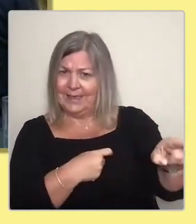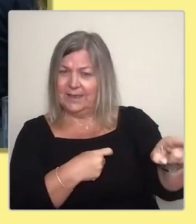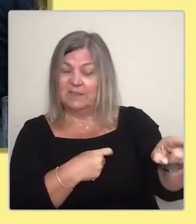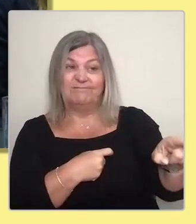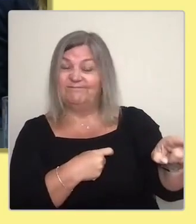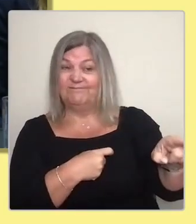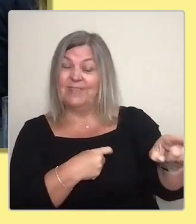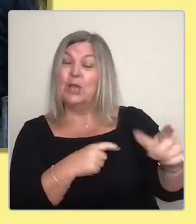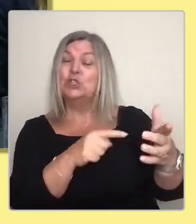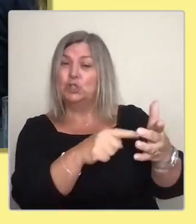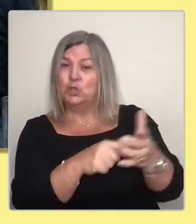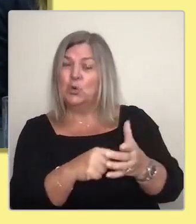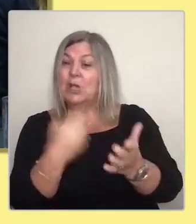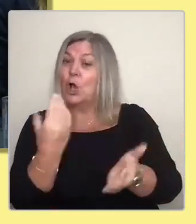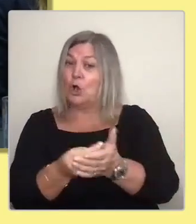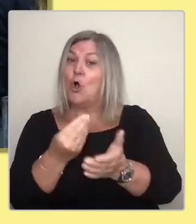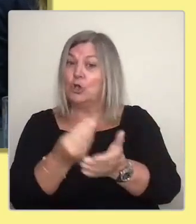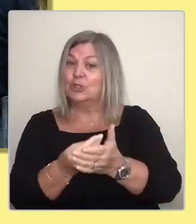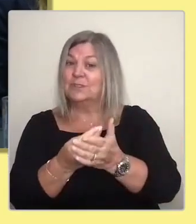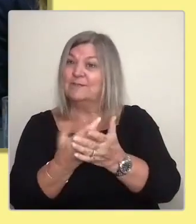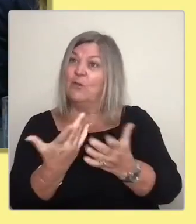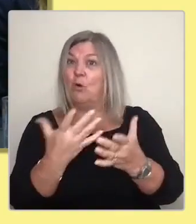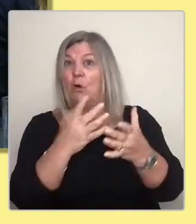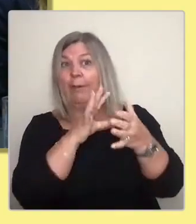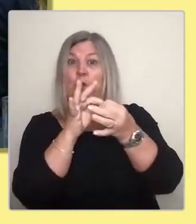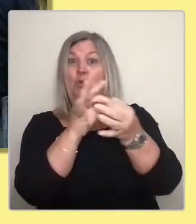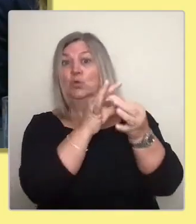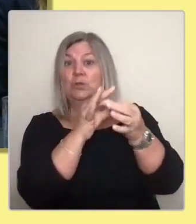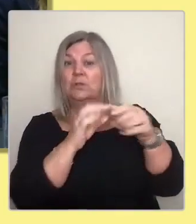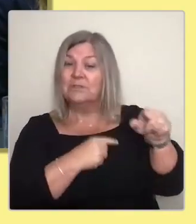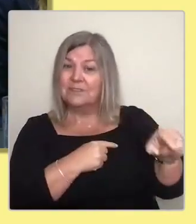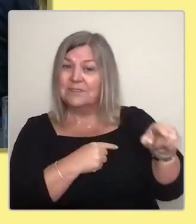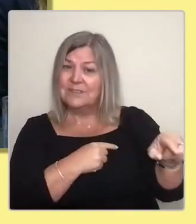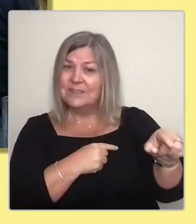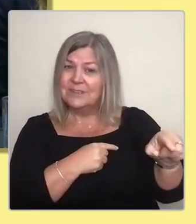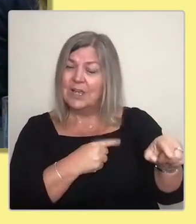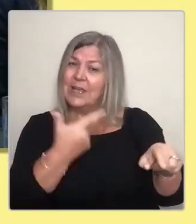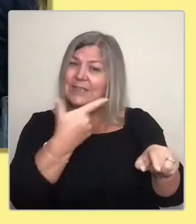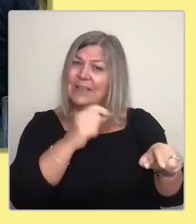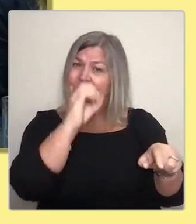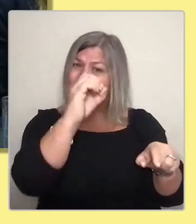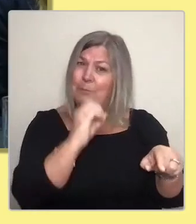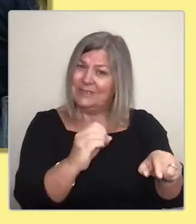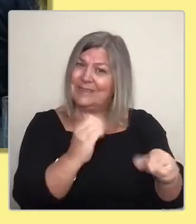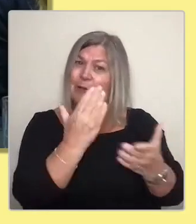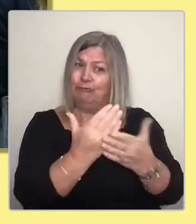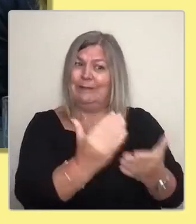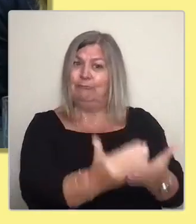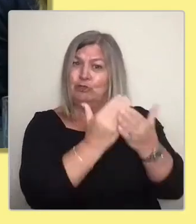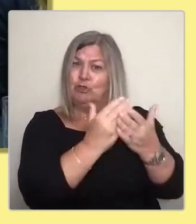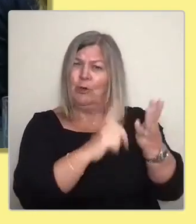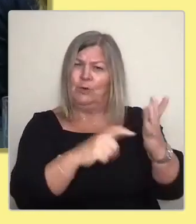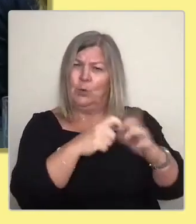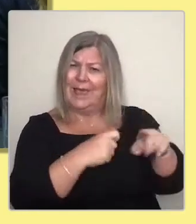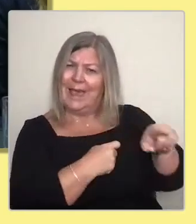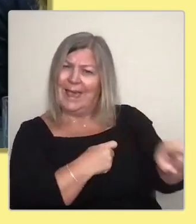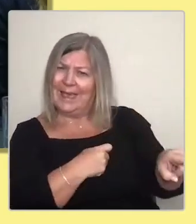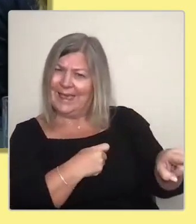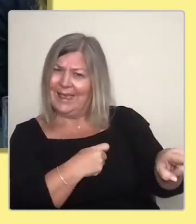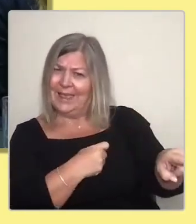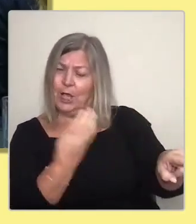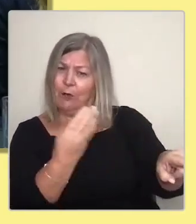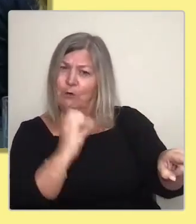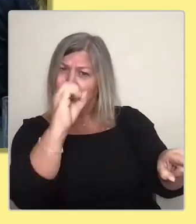awful, then why is it that 70% of the revenue raised is actually reserved to Westminster and 40% of the revenue that's